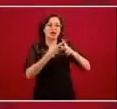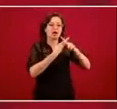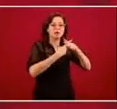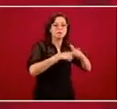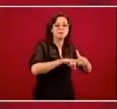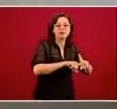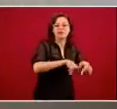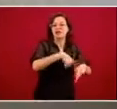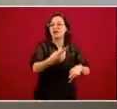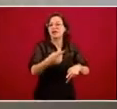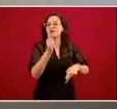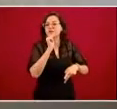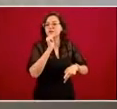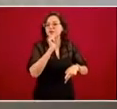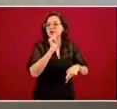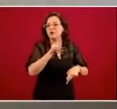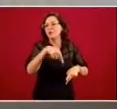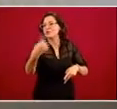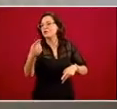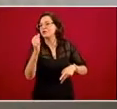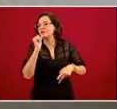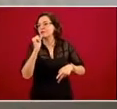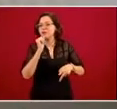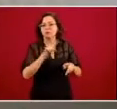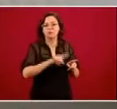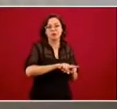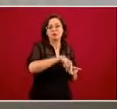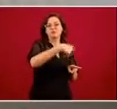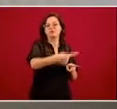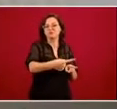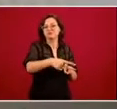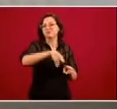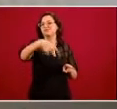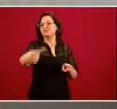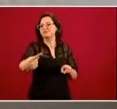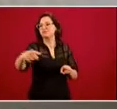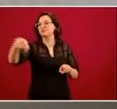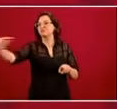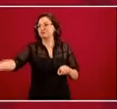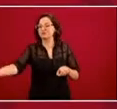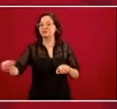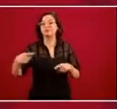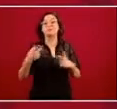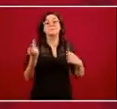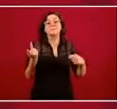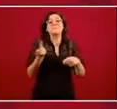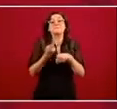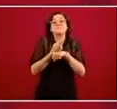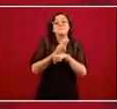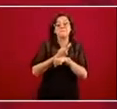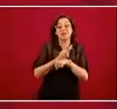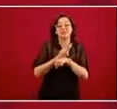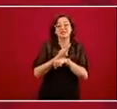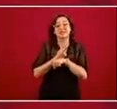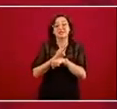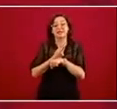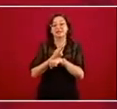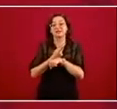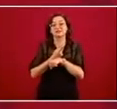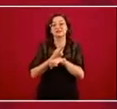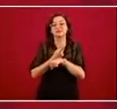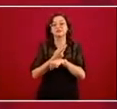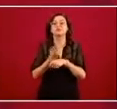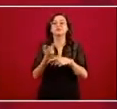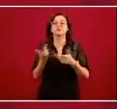but they show specific trends by geographical location. So the result of this, the consequence of this